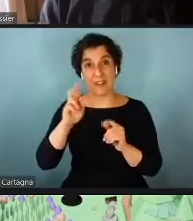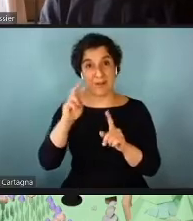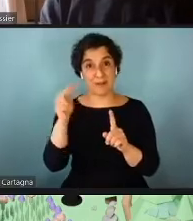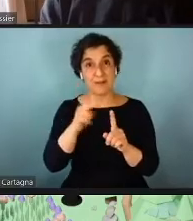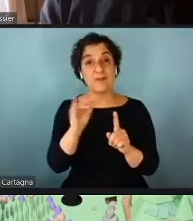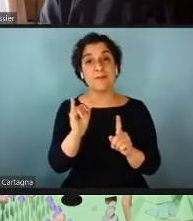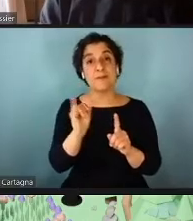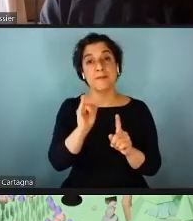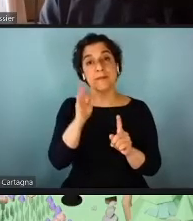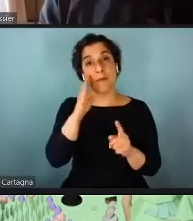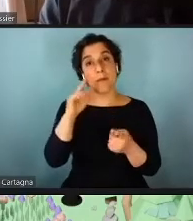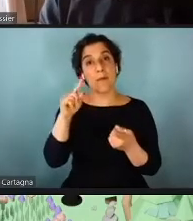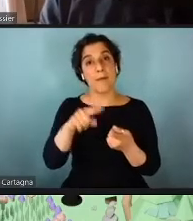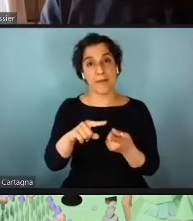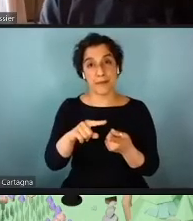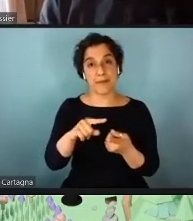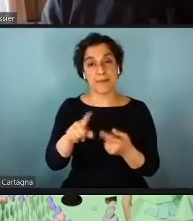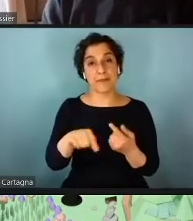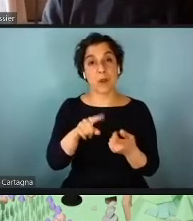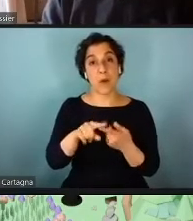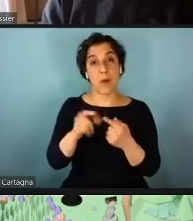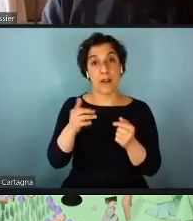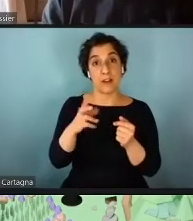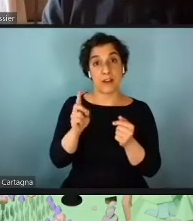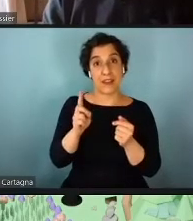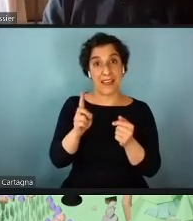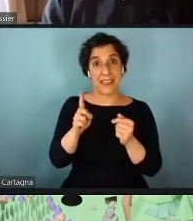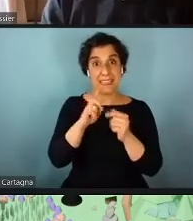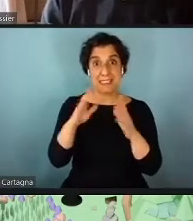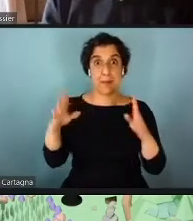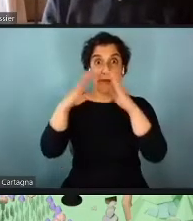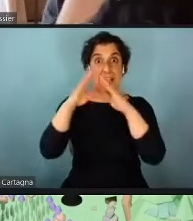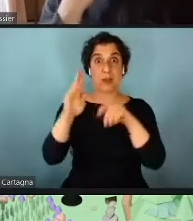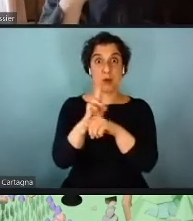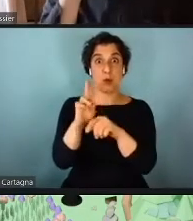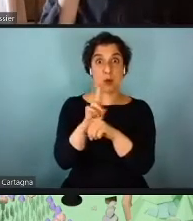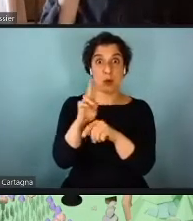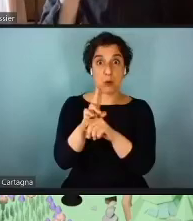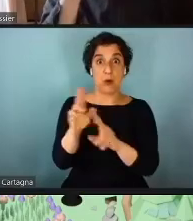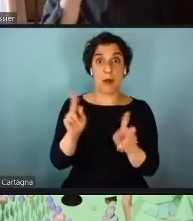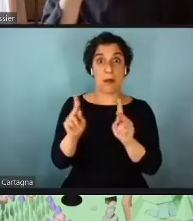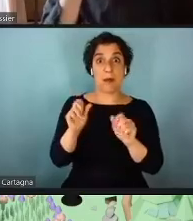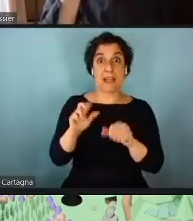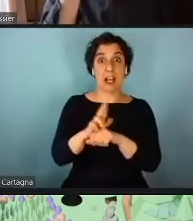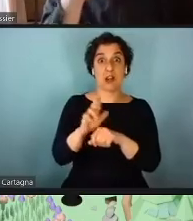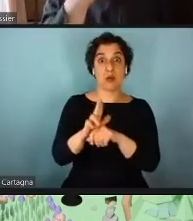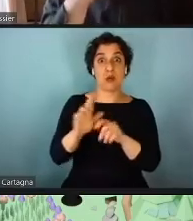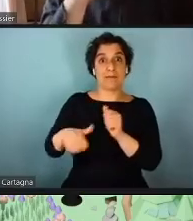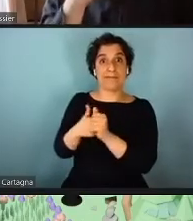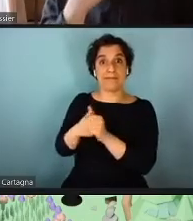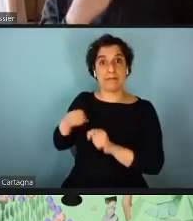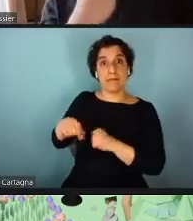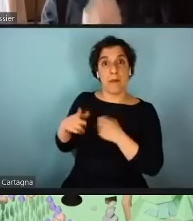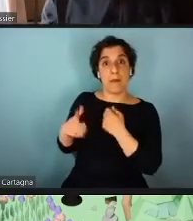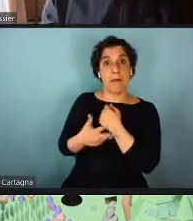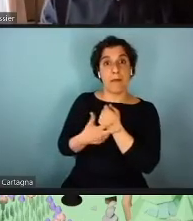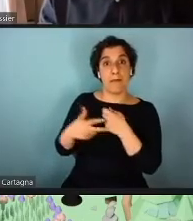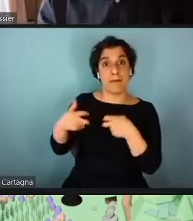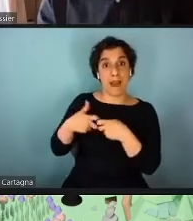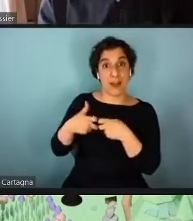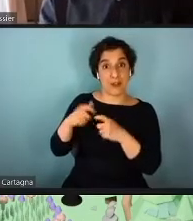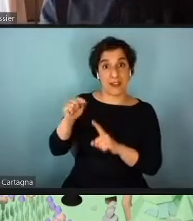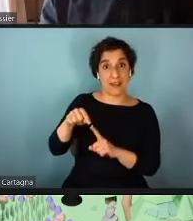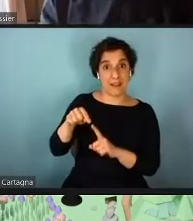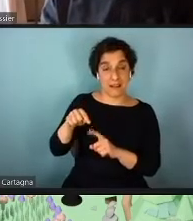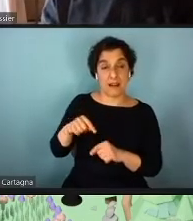minimize when the grid is at peak, right? People can then use their battery storage. But also that will help from a